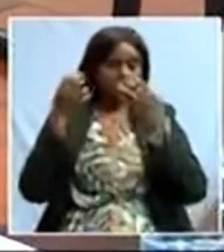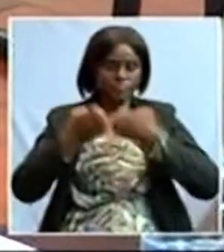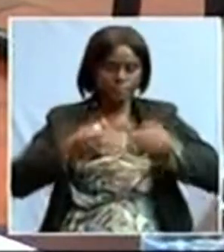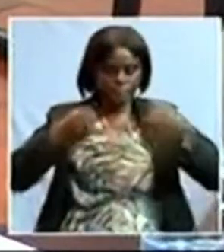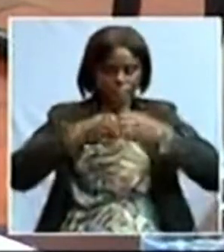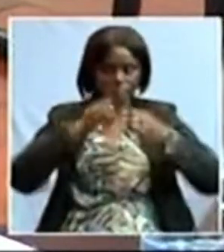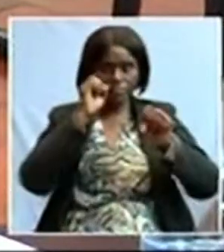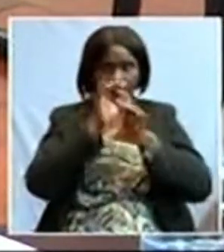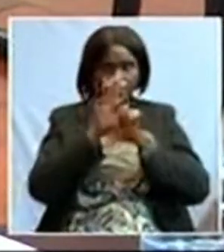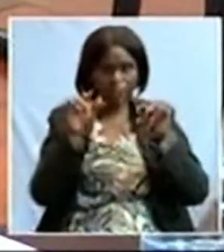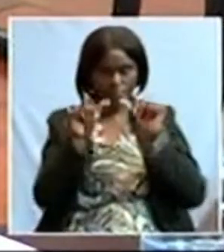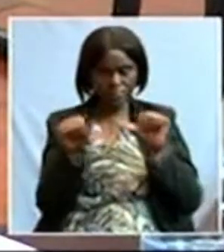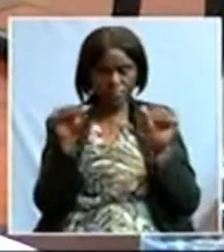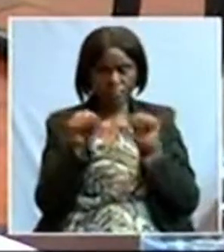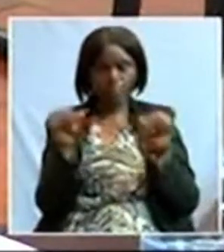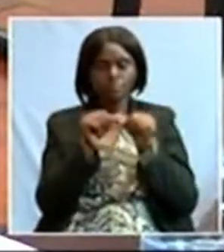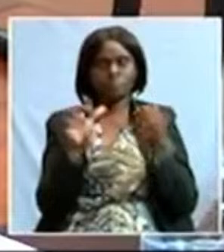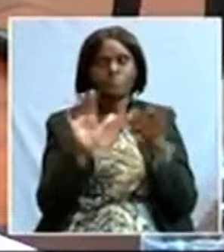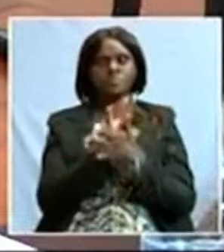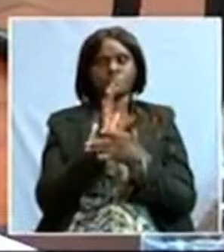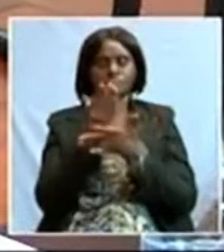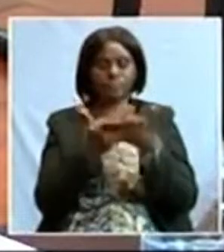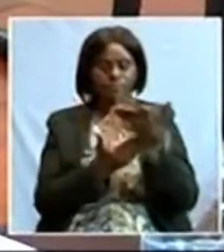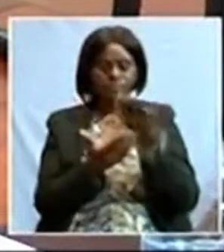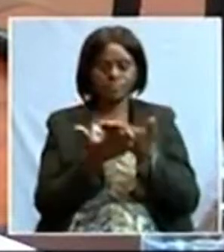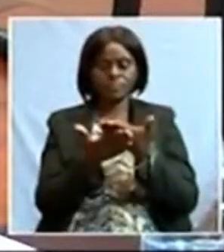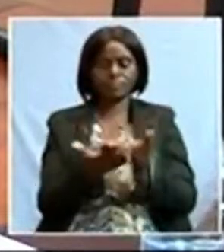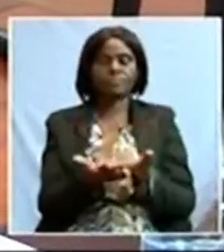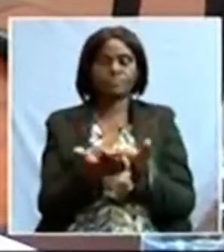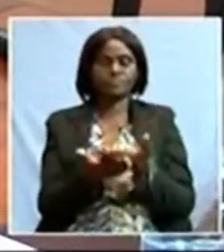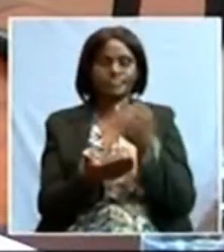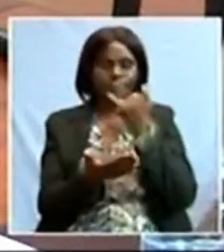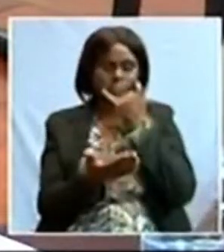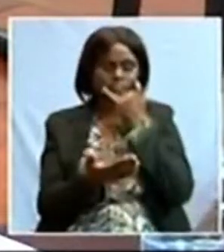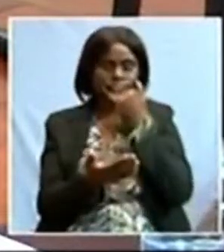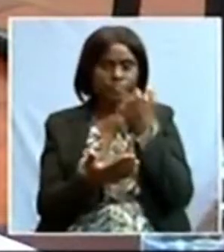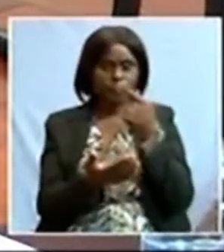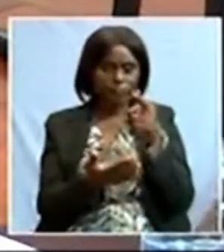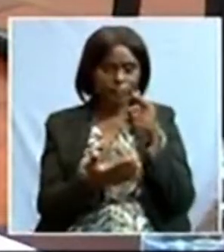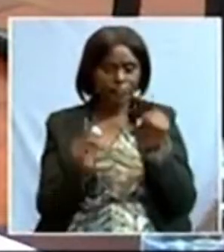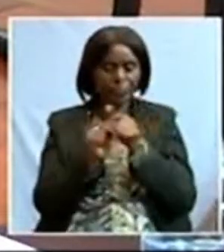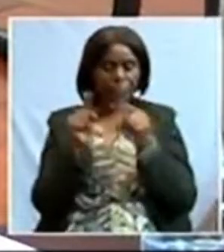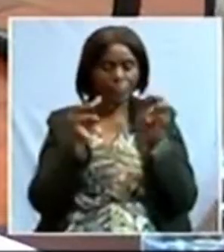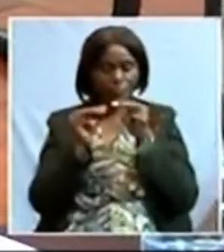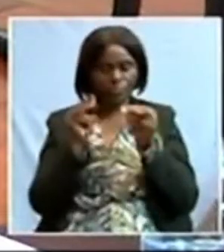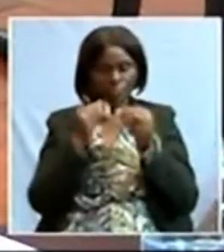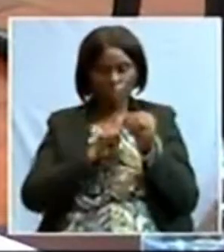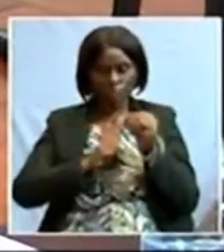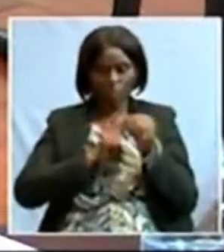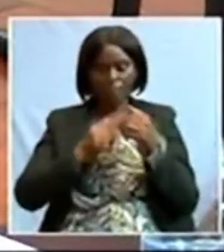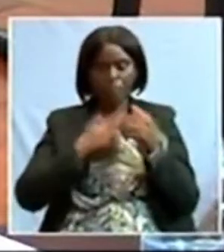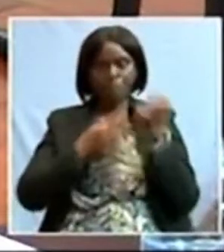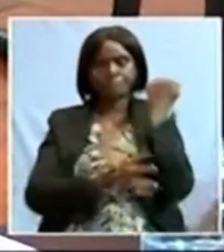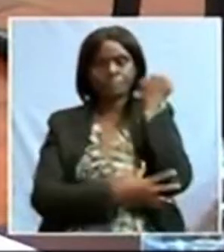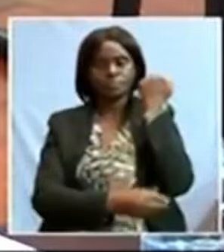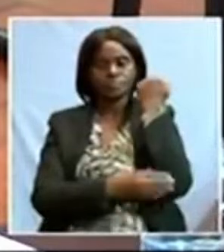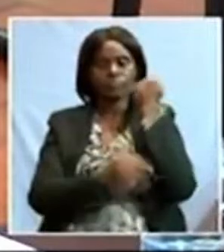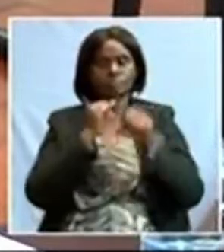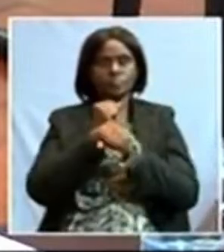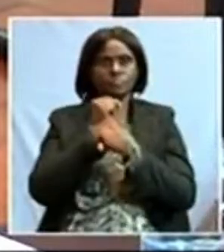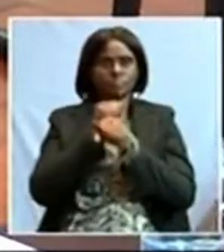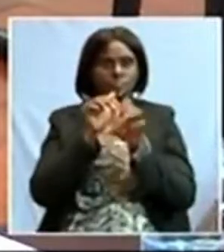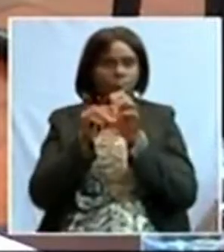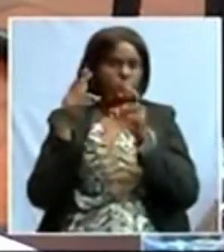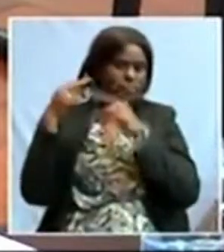environmental impact assessment document submissions. Cause of the query. Management regrets poor performance in